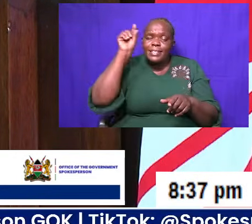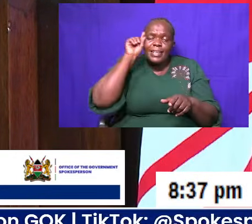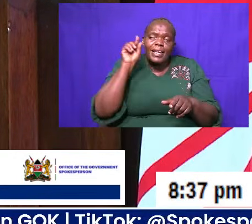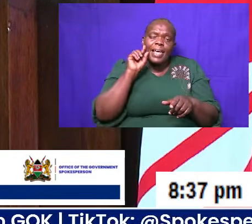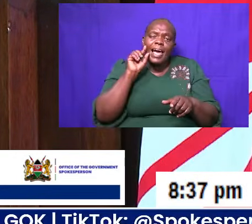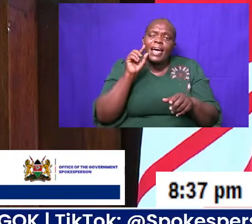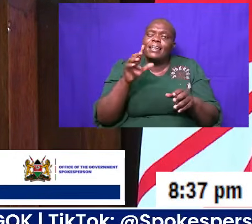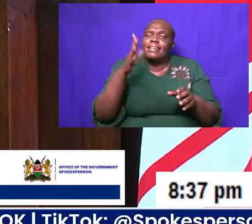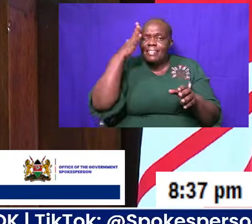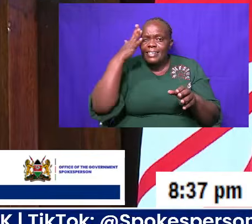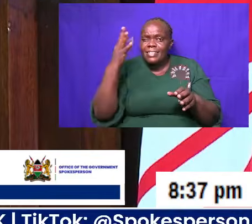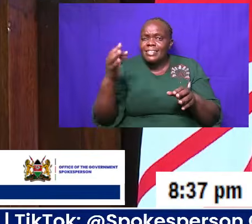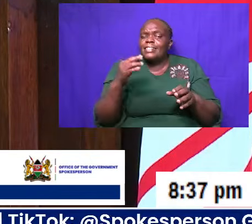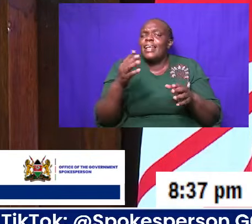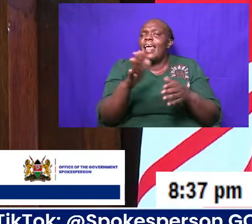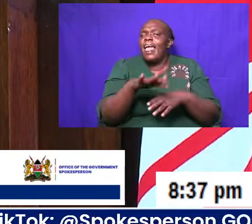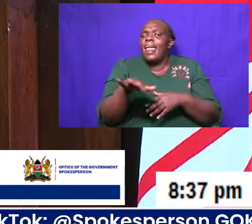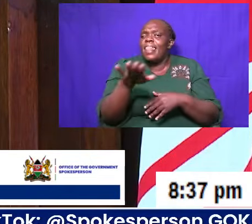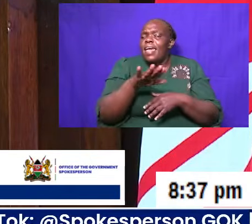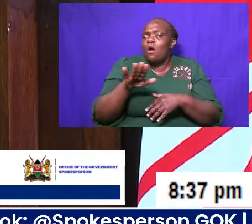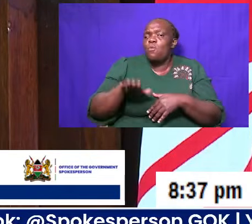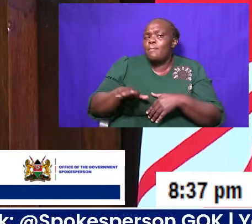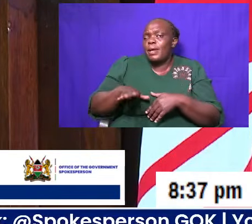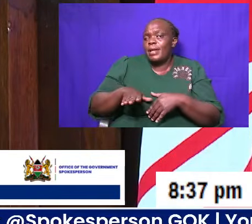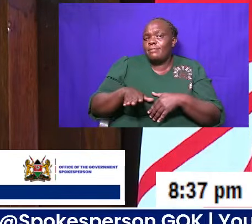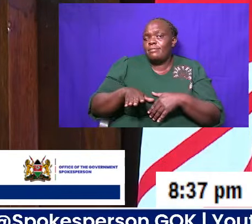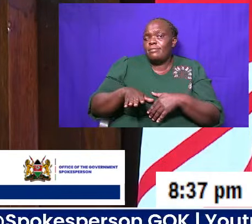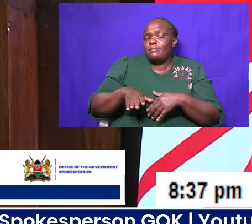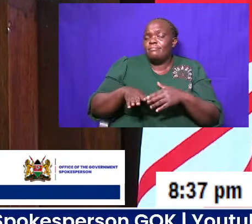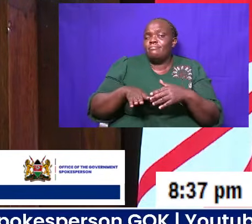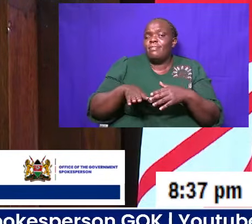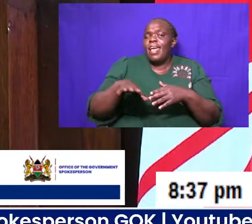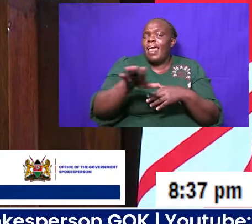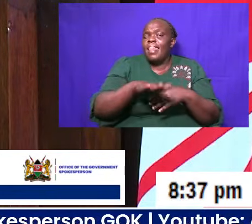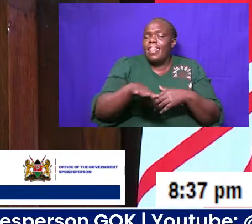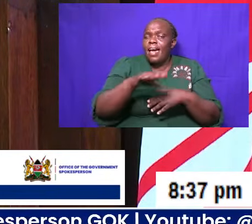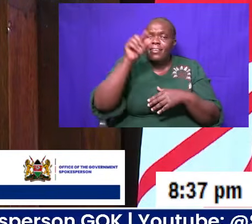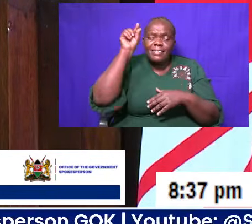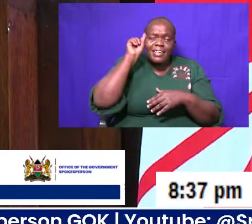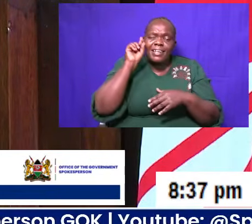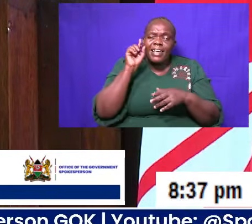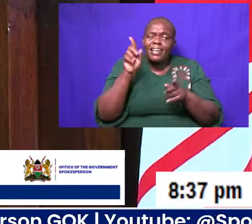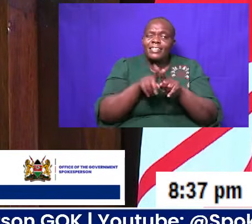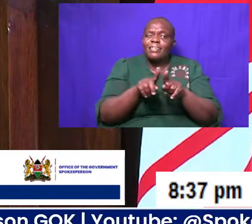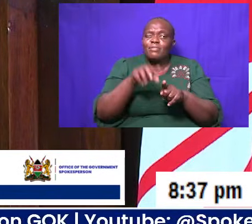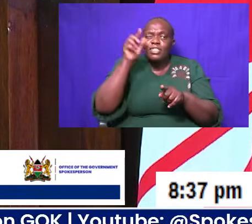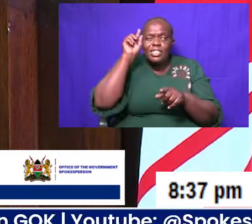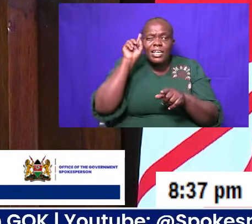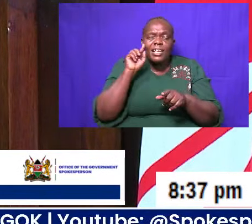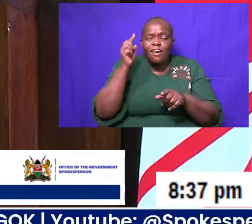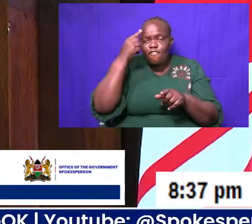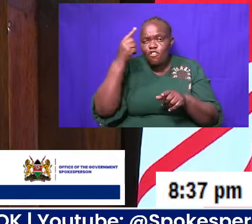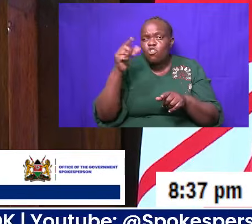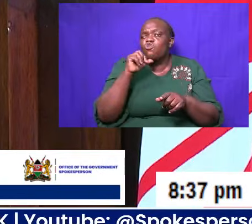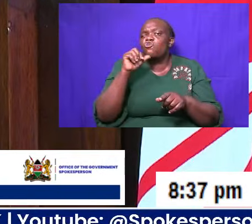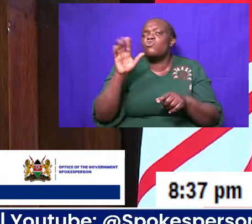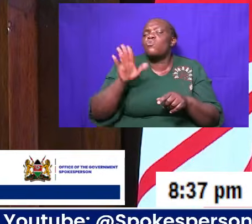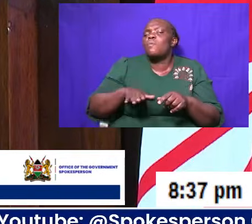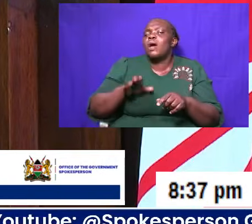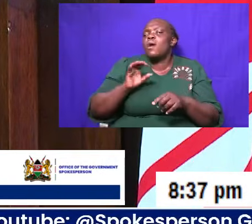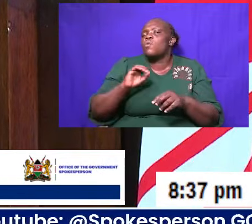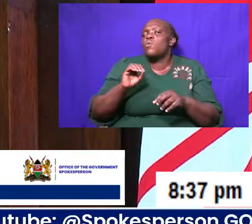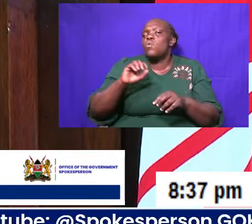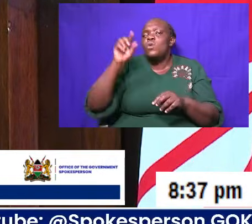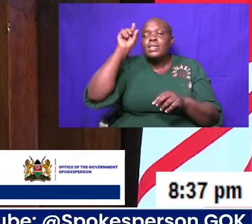that is looking at matters of women and matters of gender. When we say gender, Spox, it is not woman. Gender is